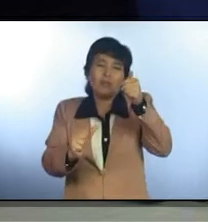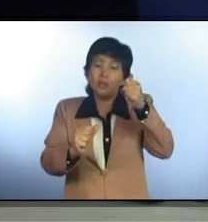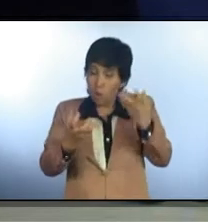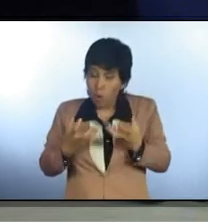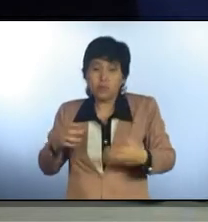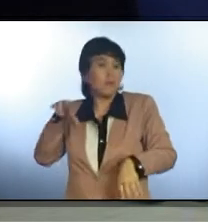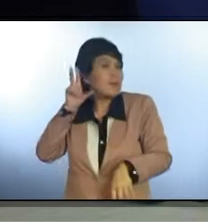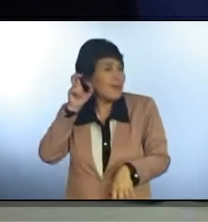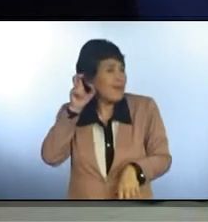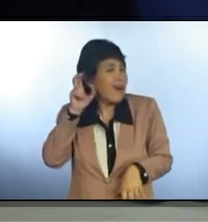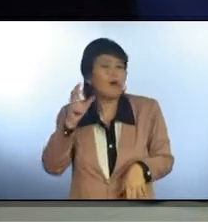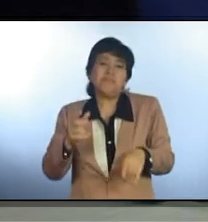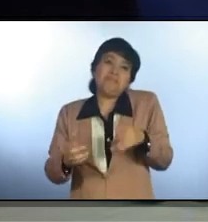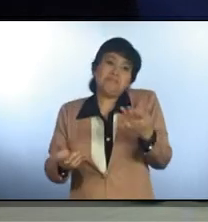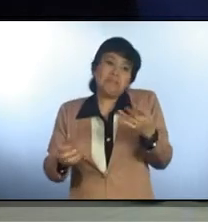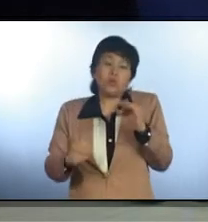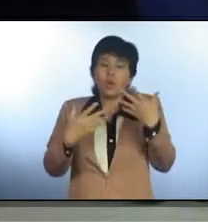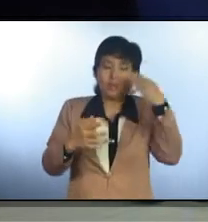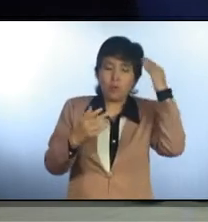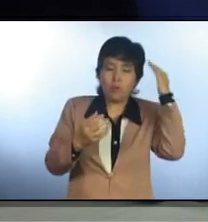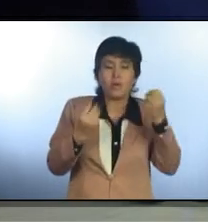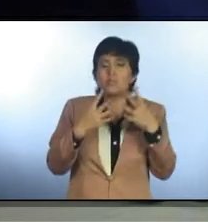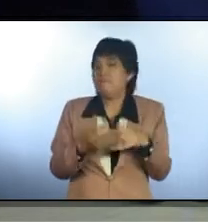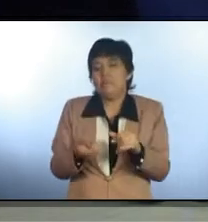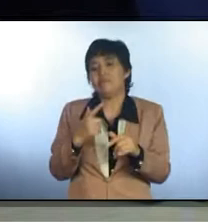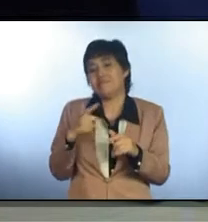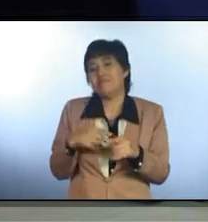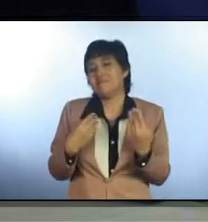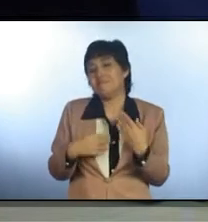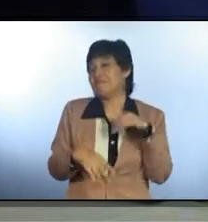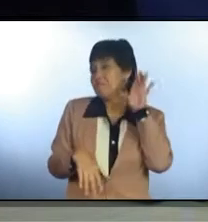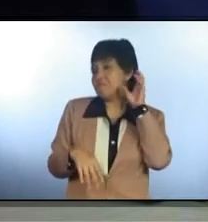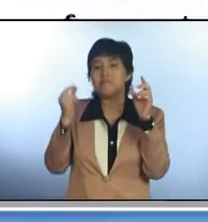listen to you, and most likely, they'll just brush you off.